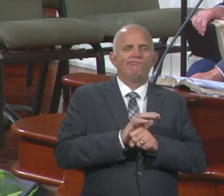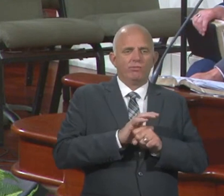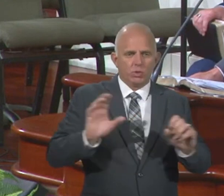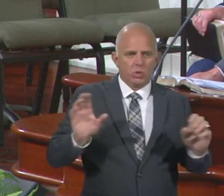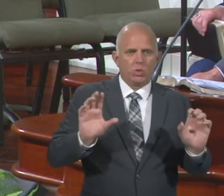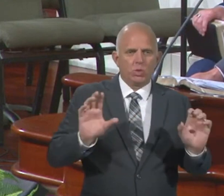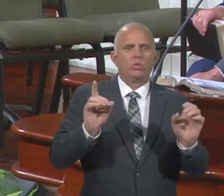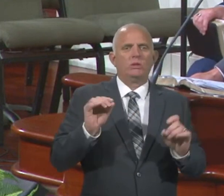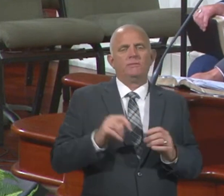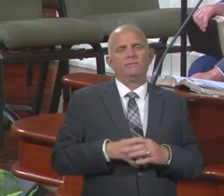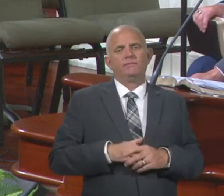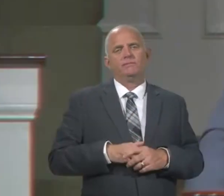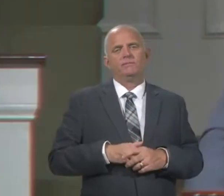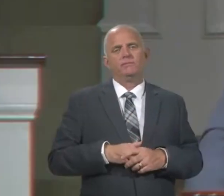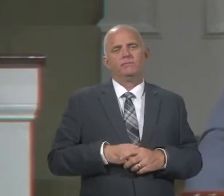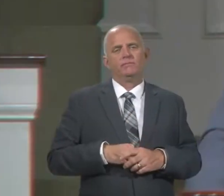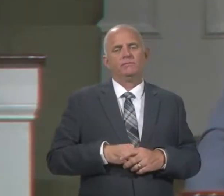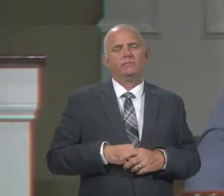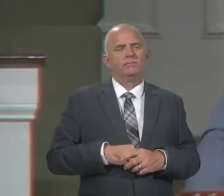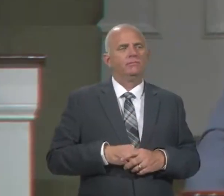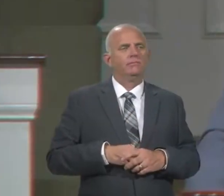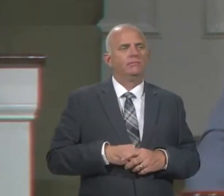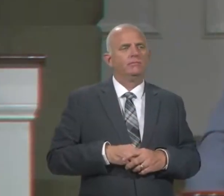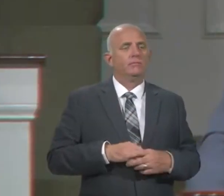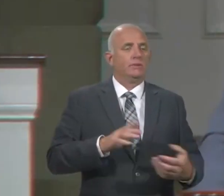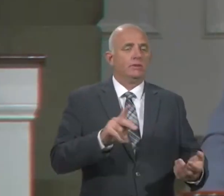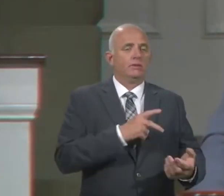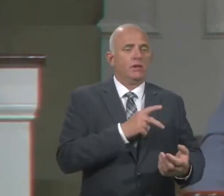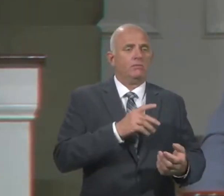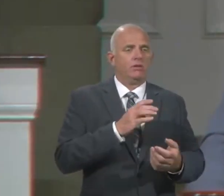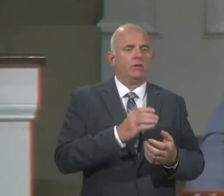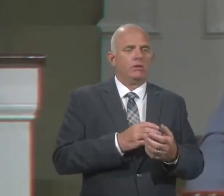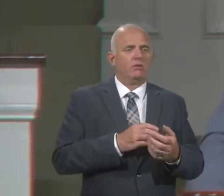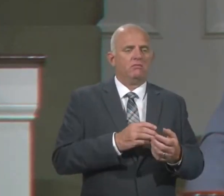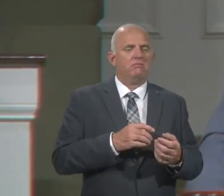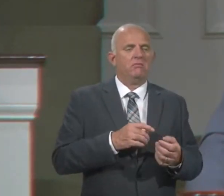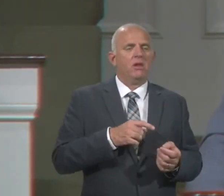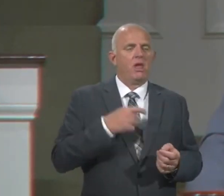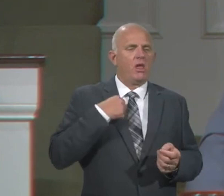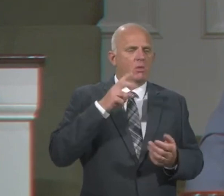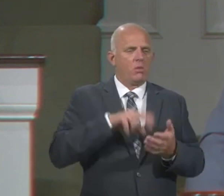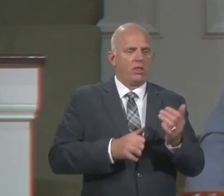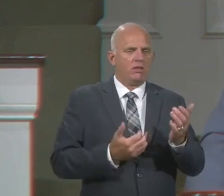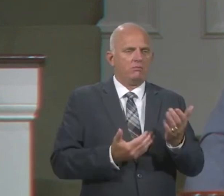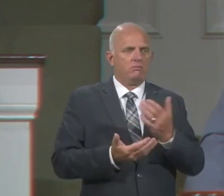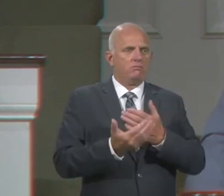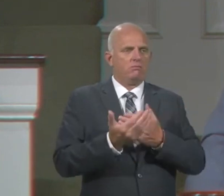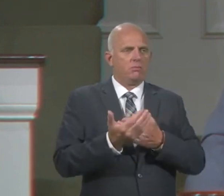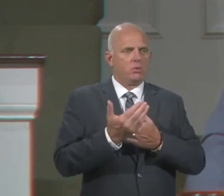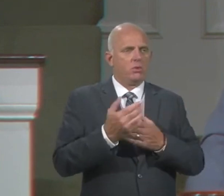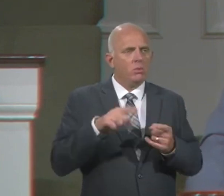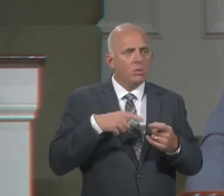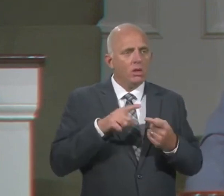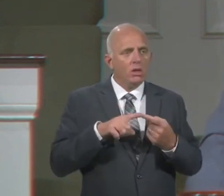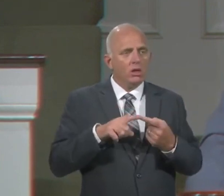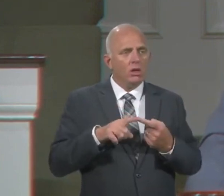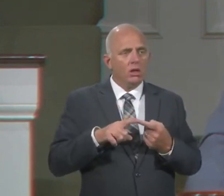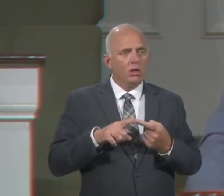You know, I read this morning in Psalm 49, the Bible says, for when he dieth, he shall carry nothing away.